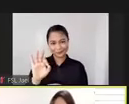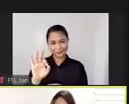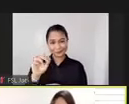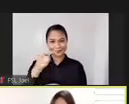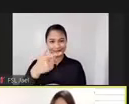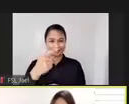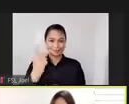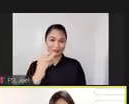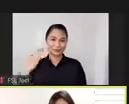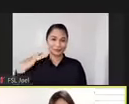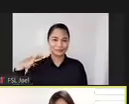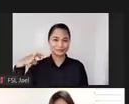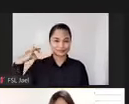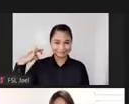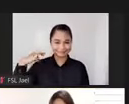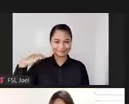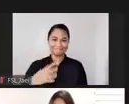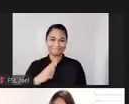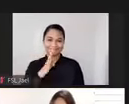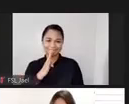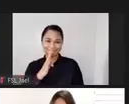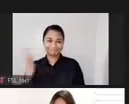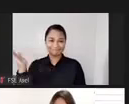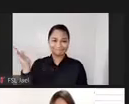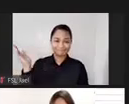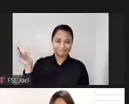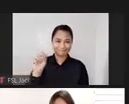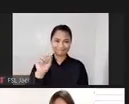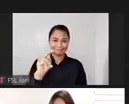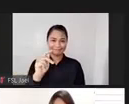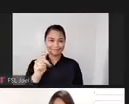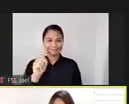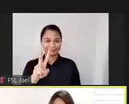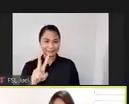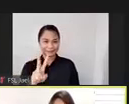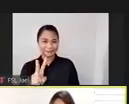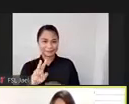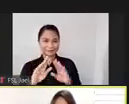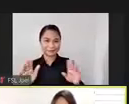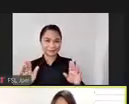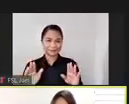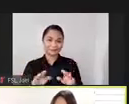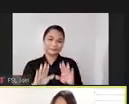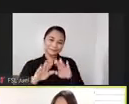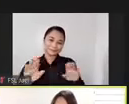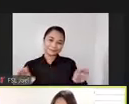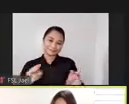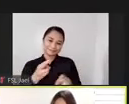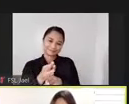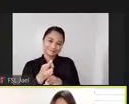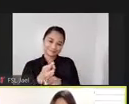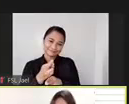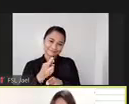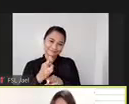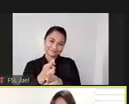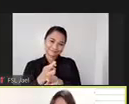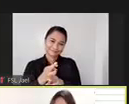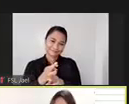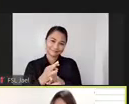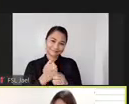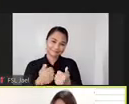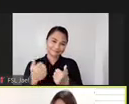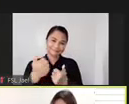Plan International Philippines from 2008 to 2012. She's the president of the Equestrian Association of the